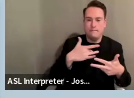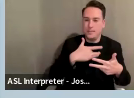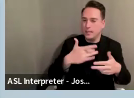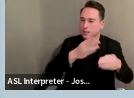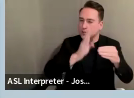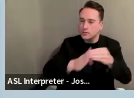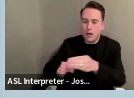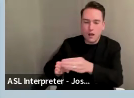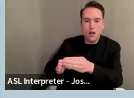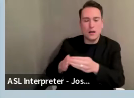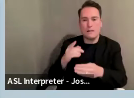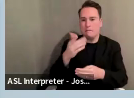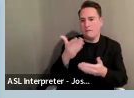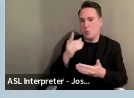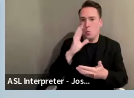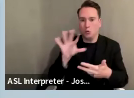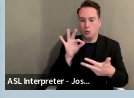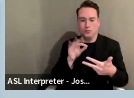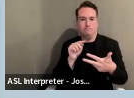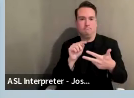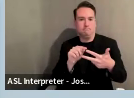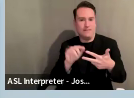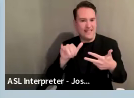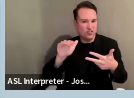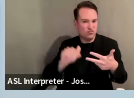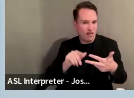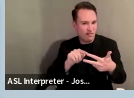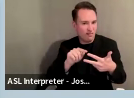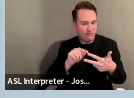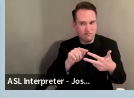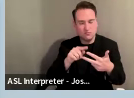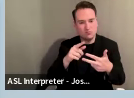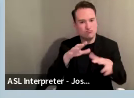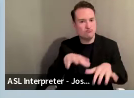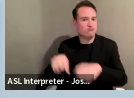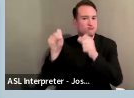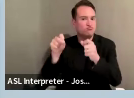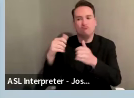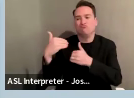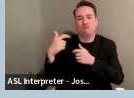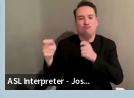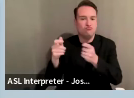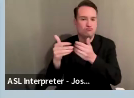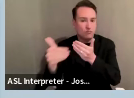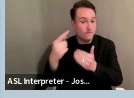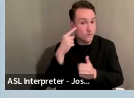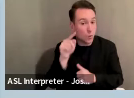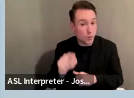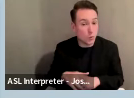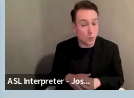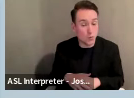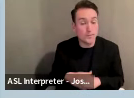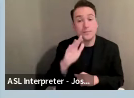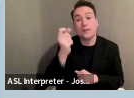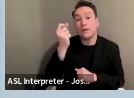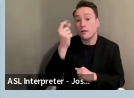of person, you might want that person to be the person who would one day carry this out on your behalf. Keep